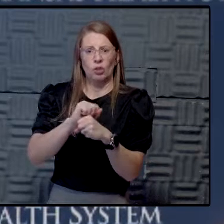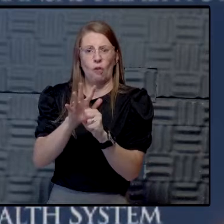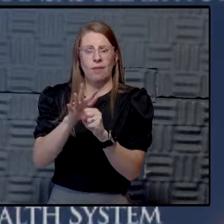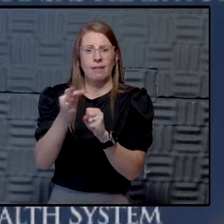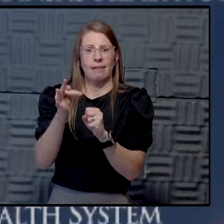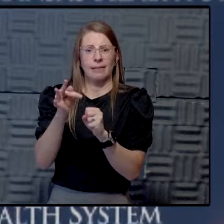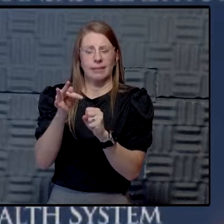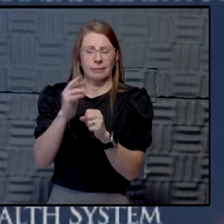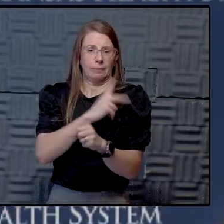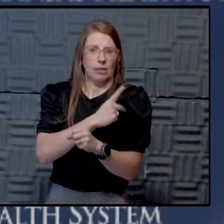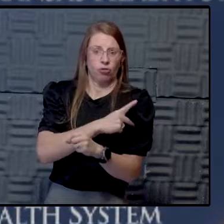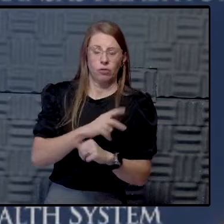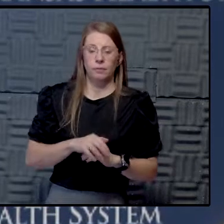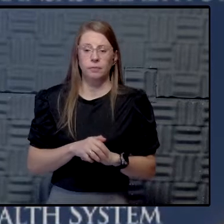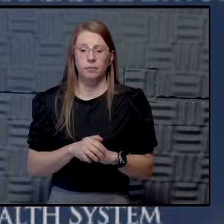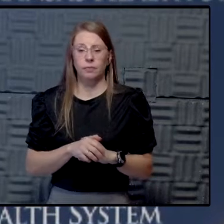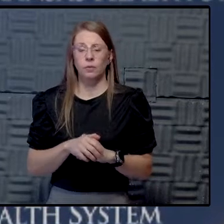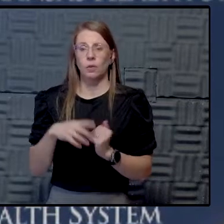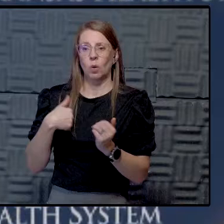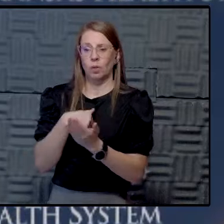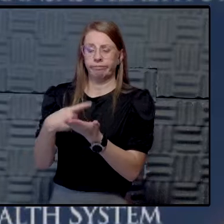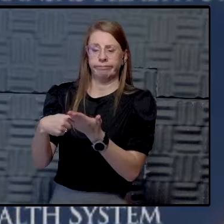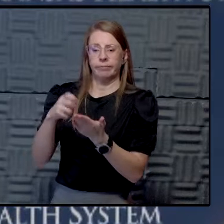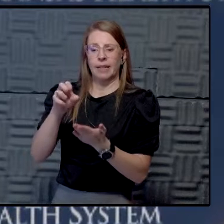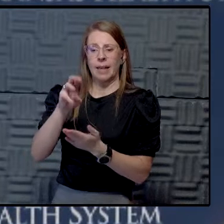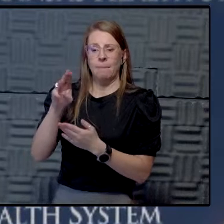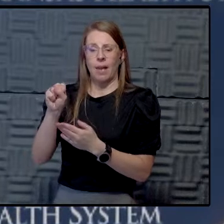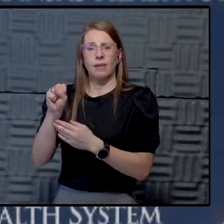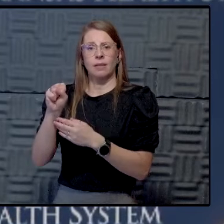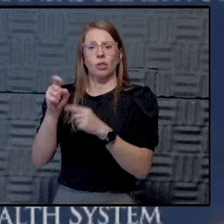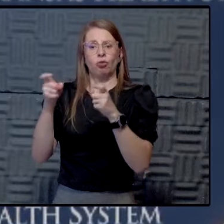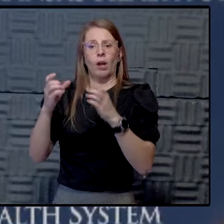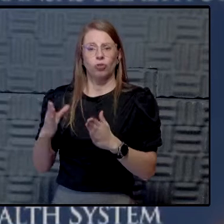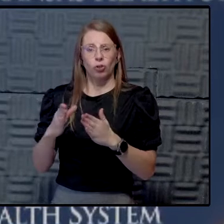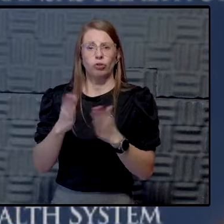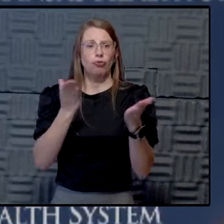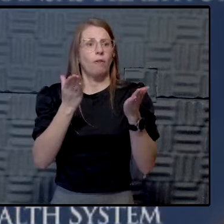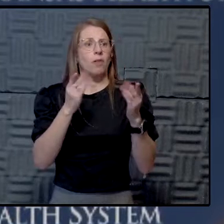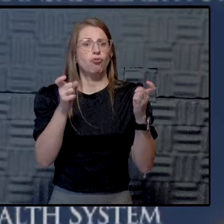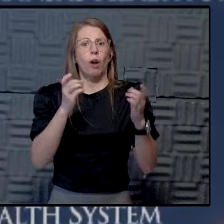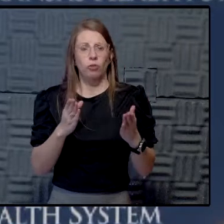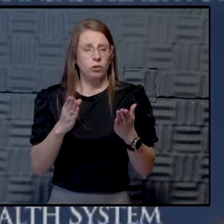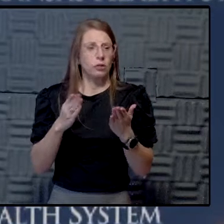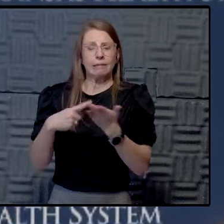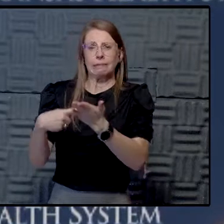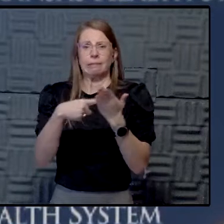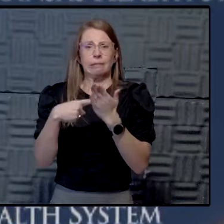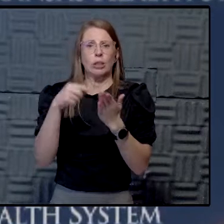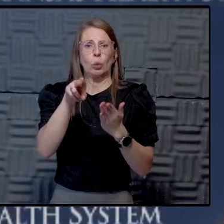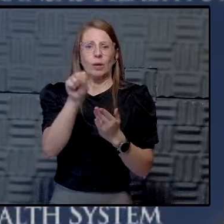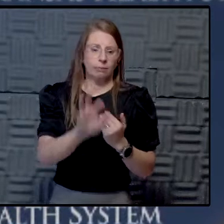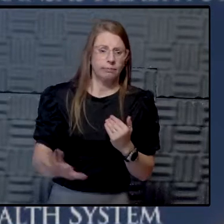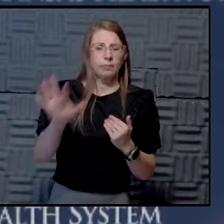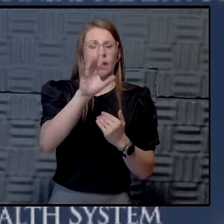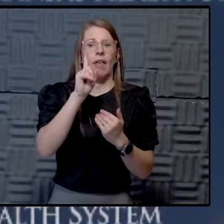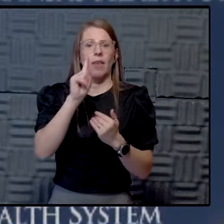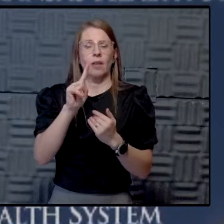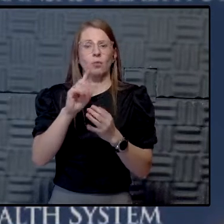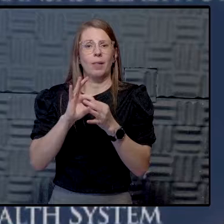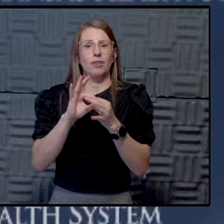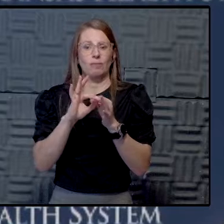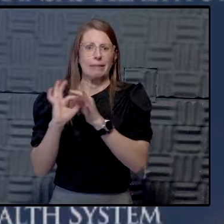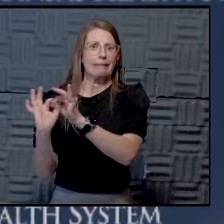of contacts with other EMS medical directors and service directors across the country on how we've been dealing with that. So I think the relationships made